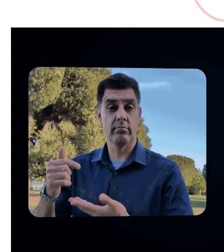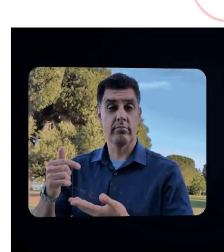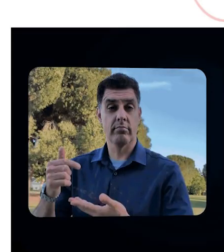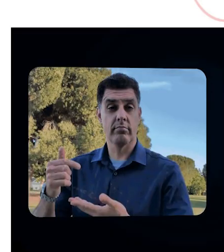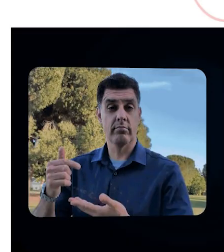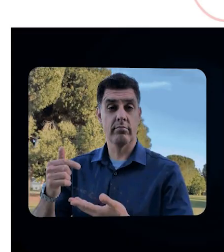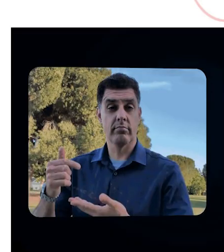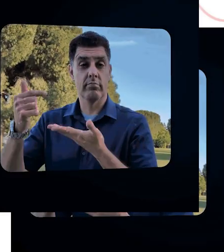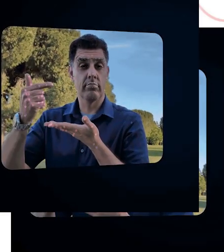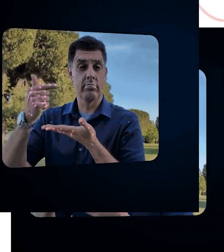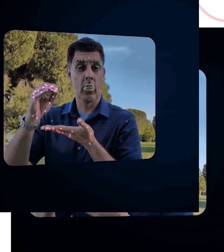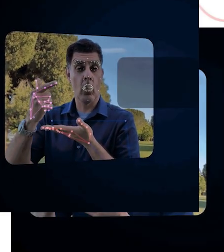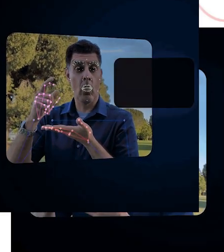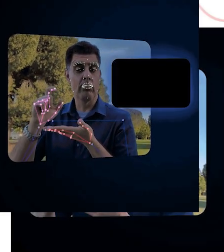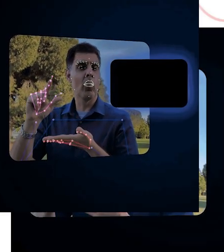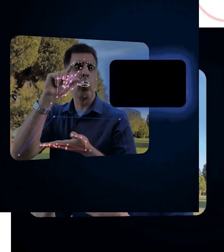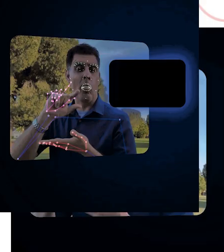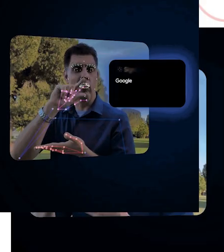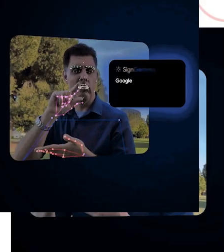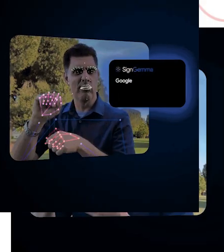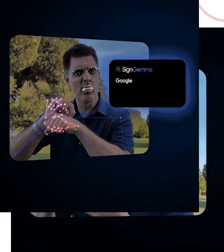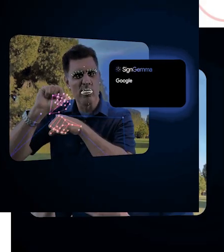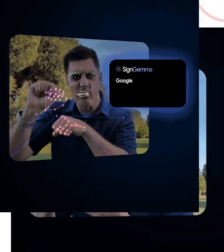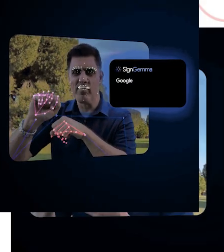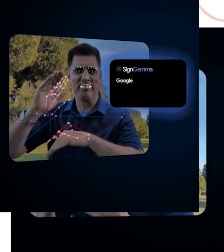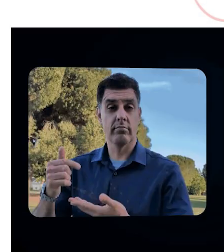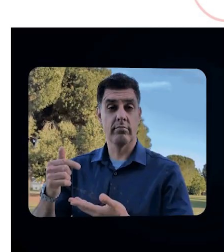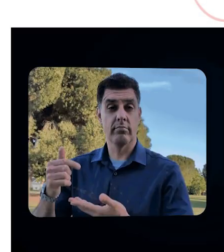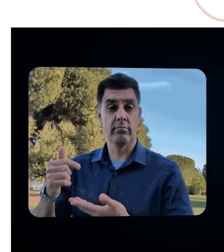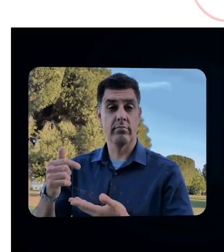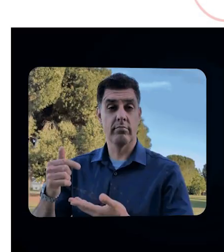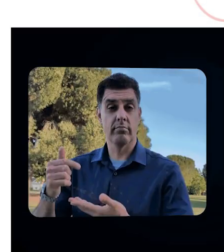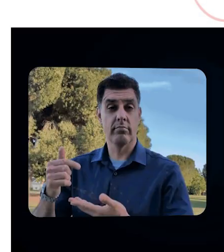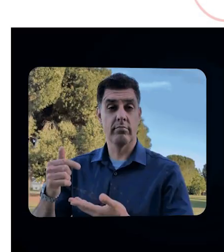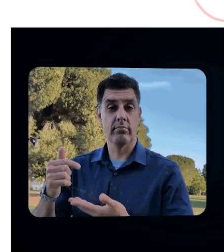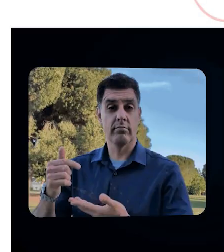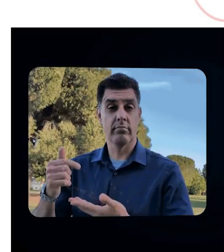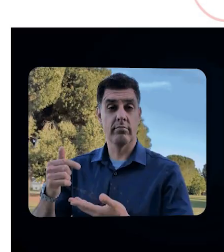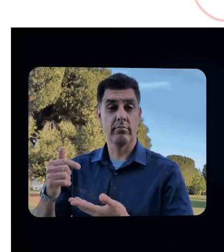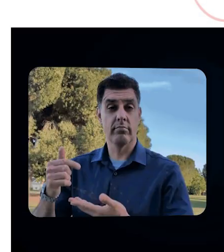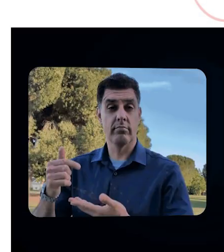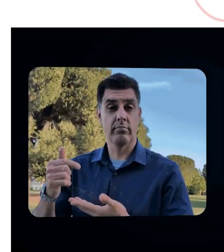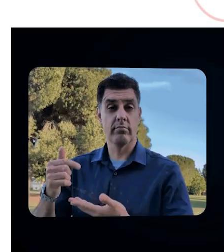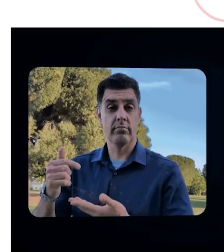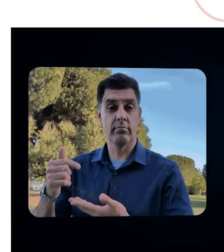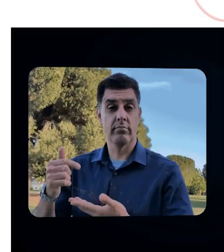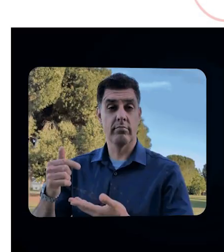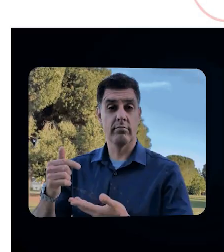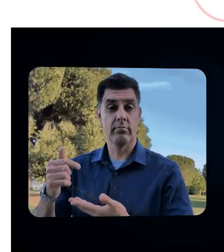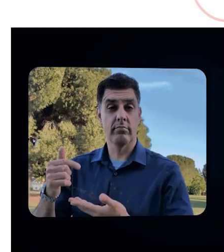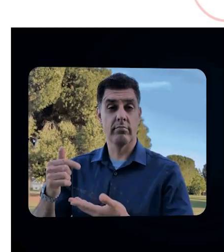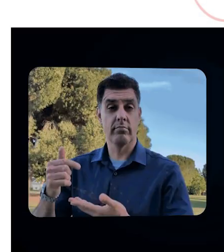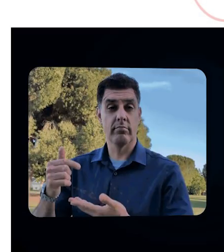Figure 11.1, is an open-source model that uses key point detection and